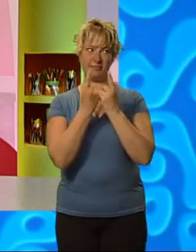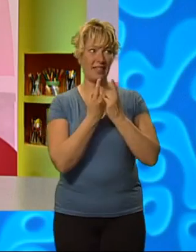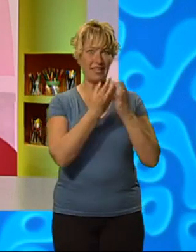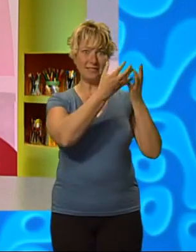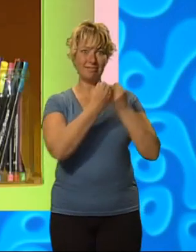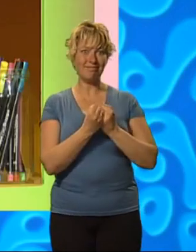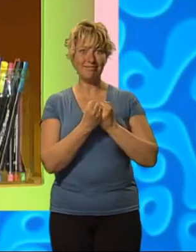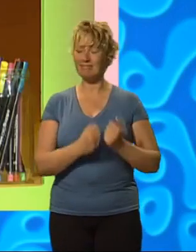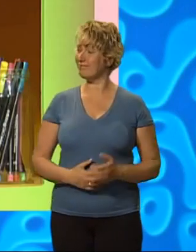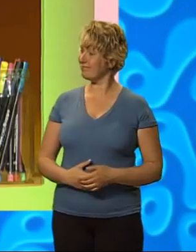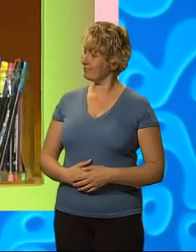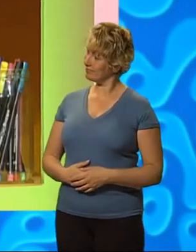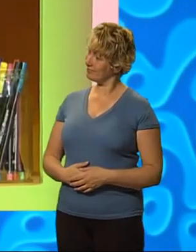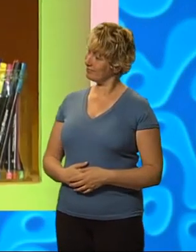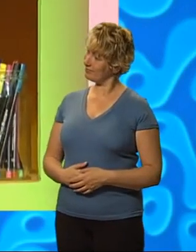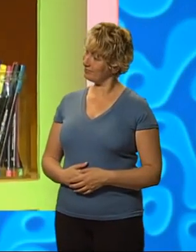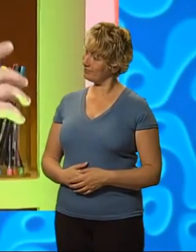materials.